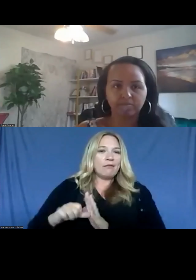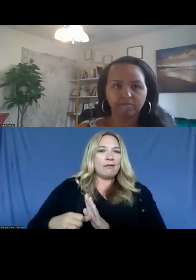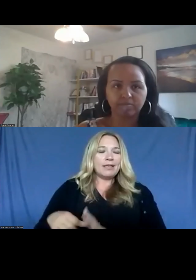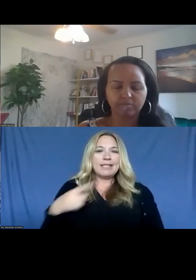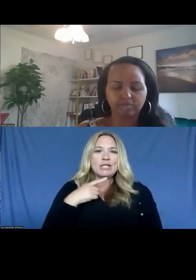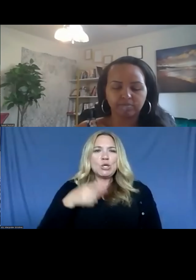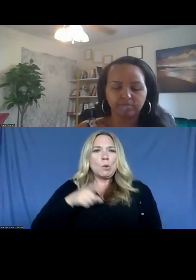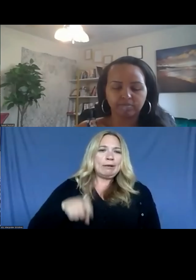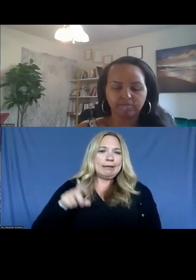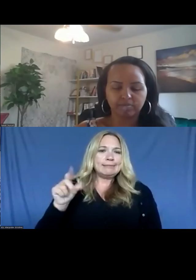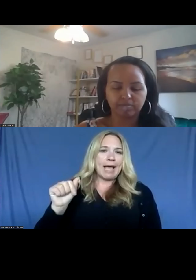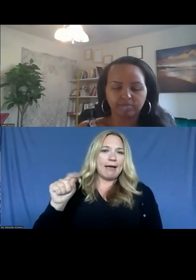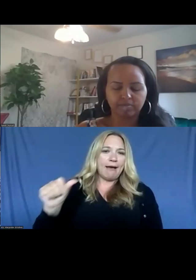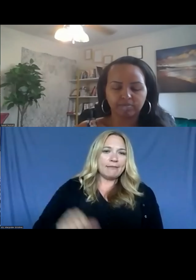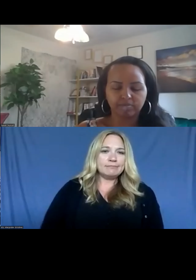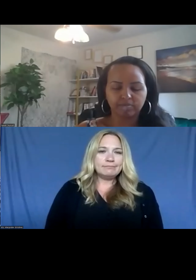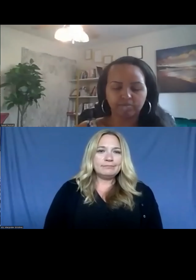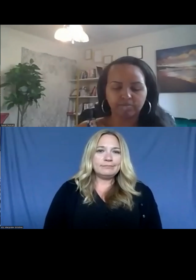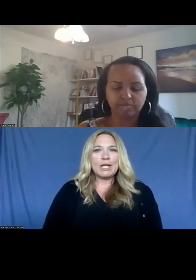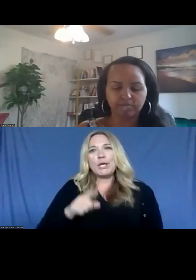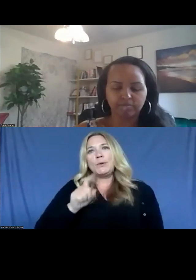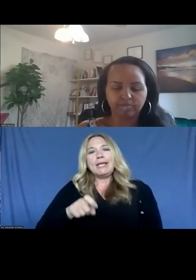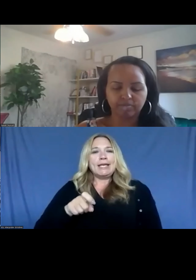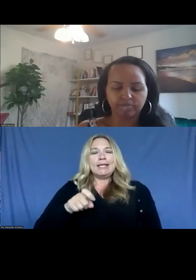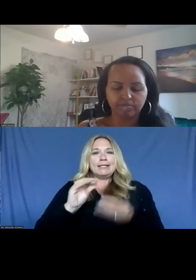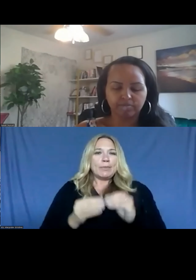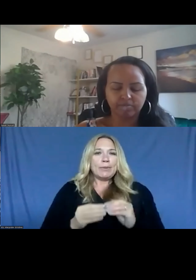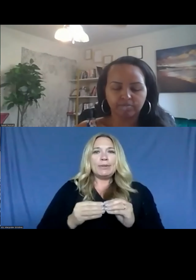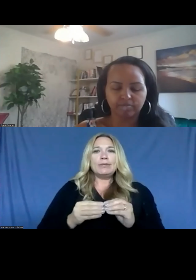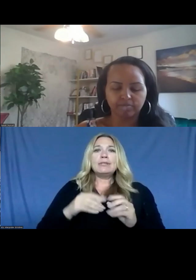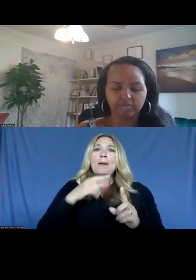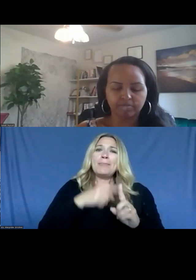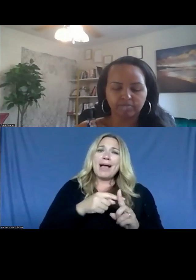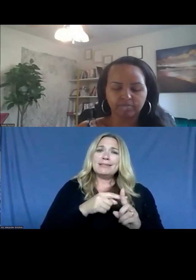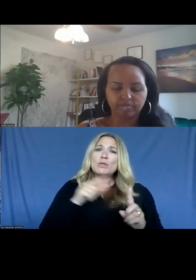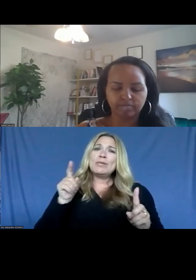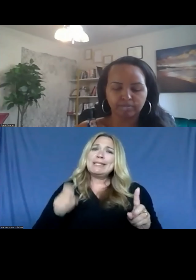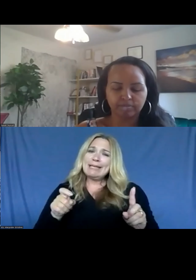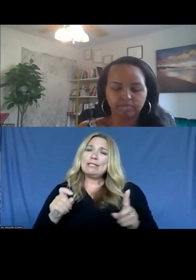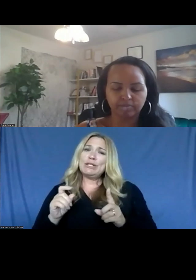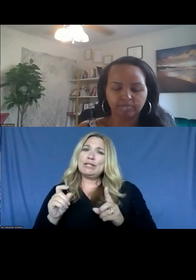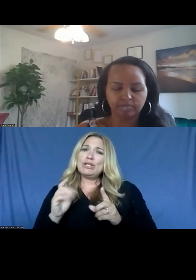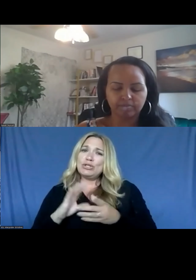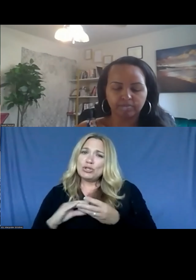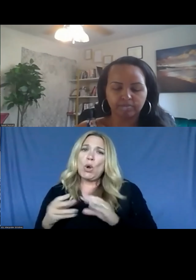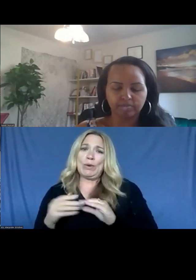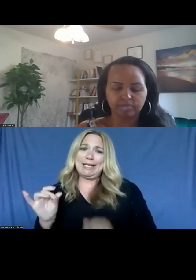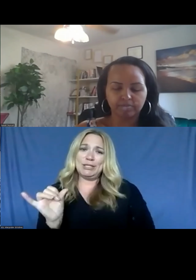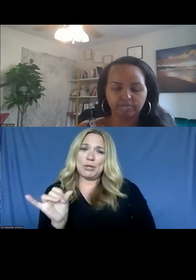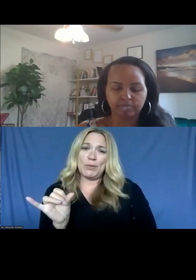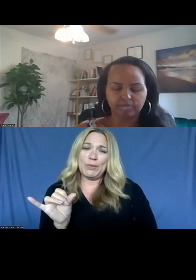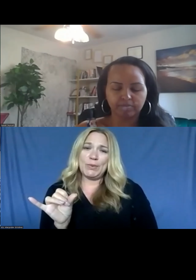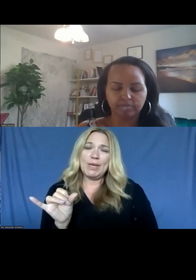data, you need the data, but you need the stories too. So I think kind of, as we do